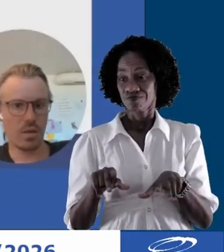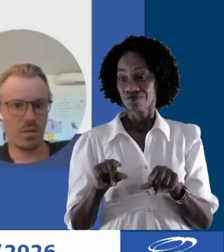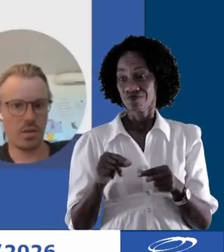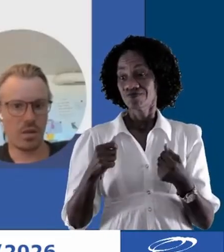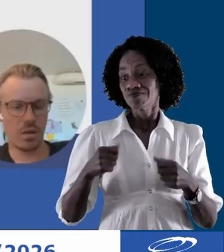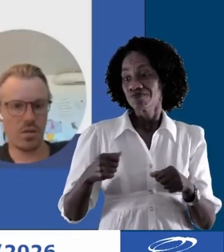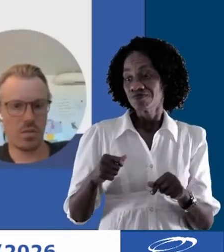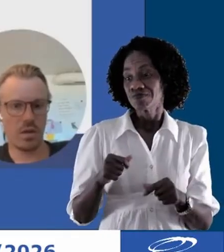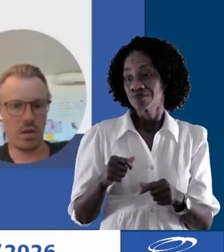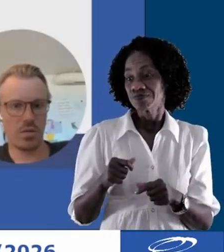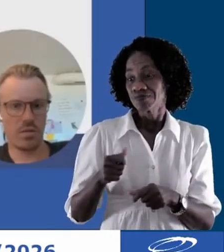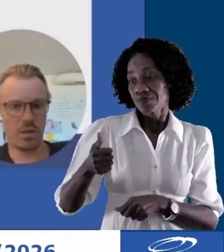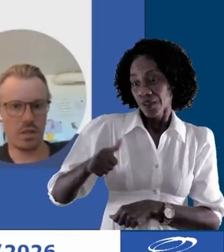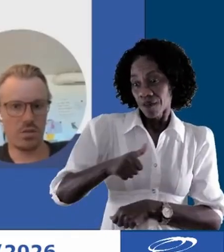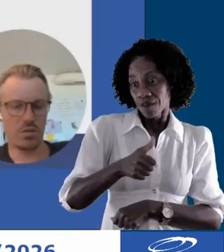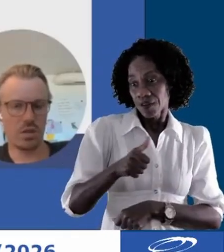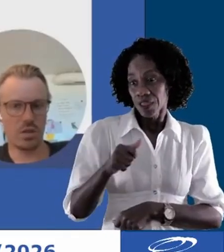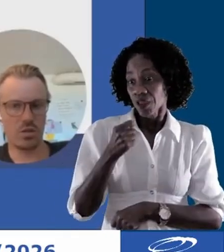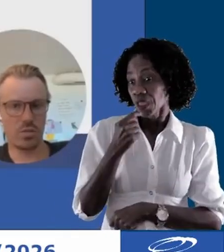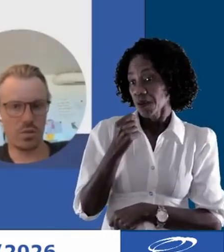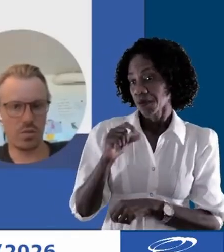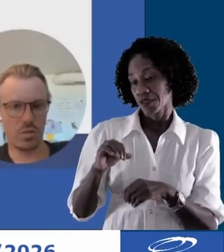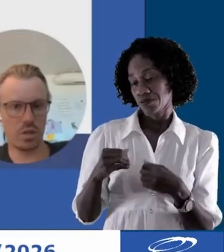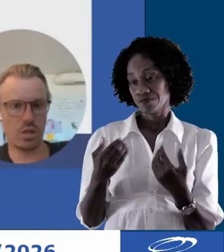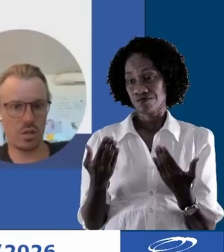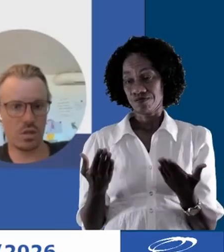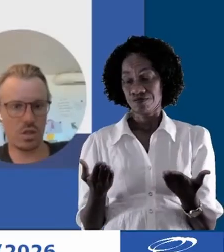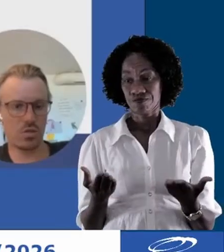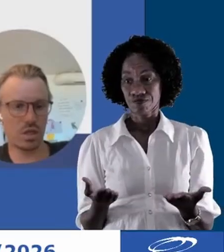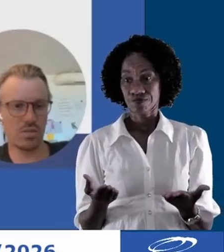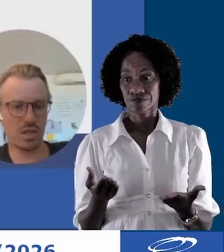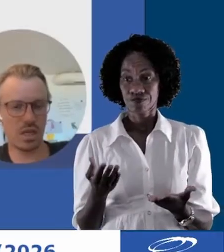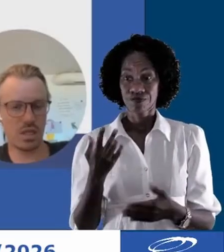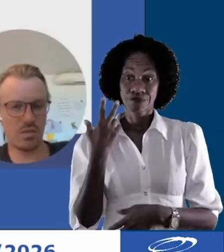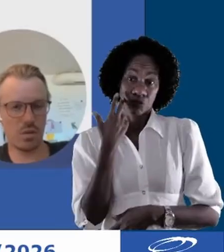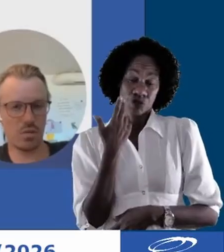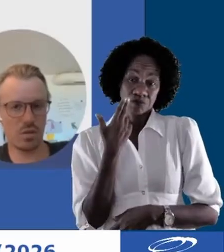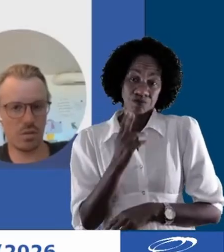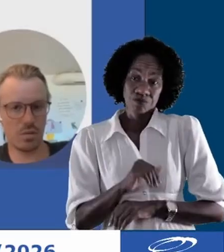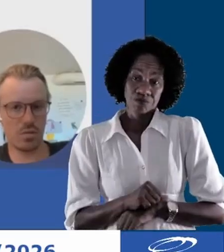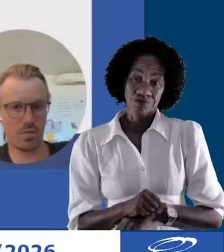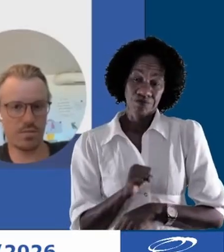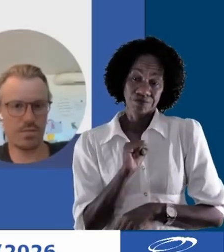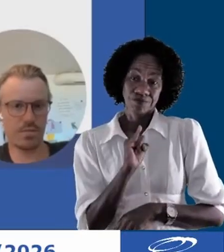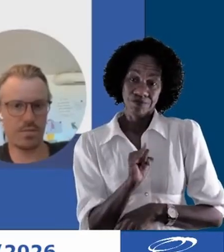what about other orthopedically relevant tissues and not just bone? Which tissue type is actually most important?